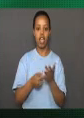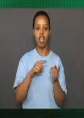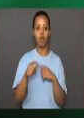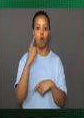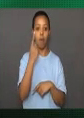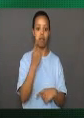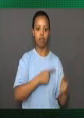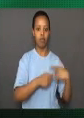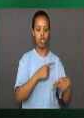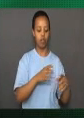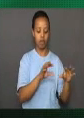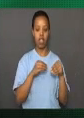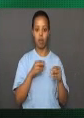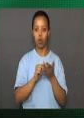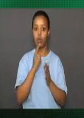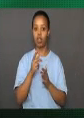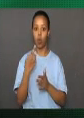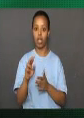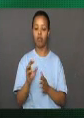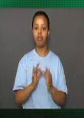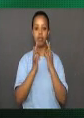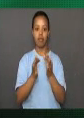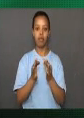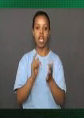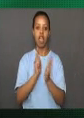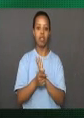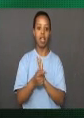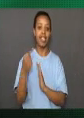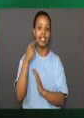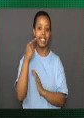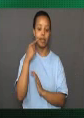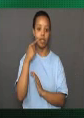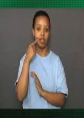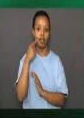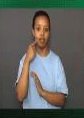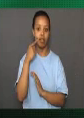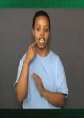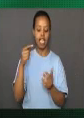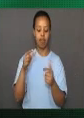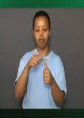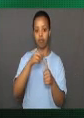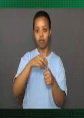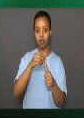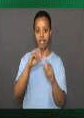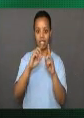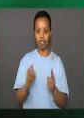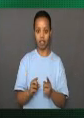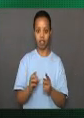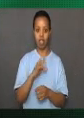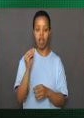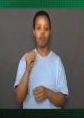single genes, including dimples, the shape of our thumbs, and